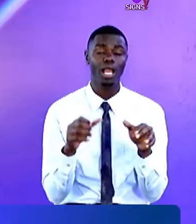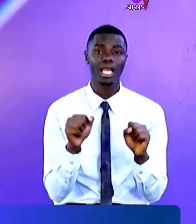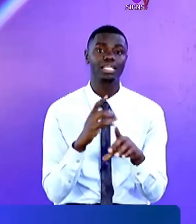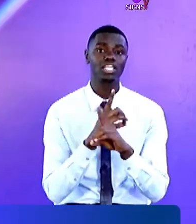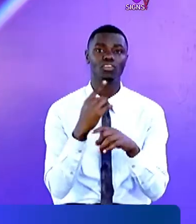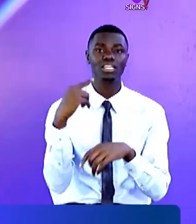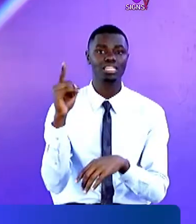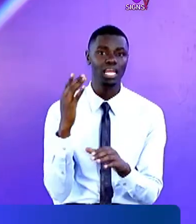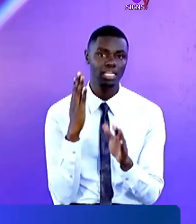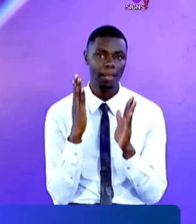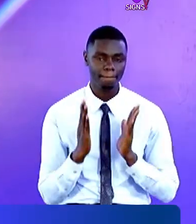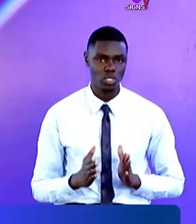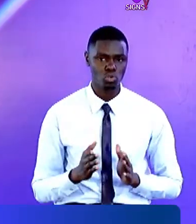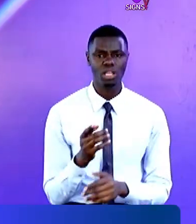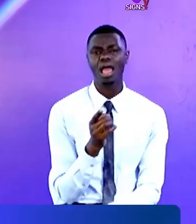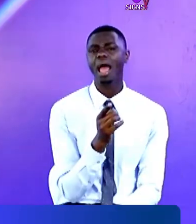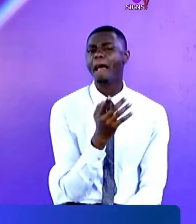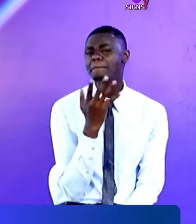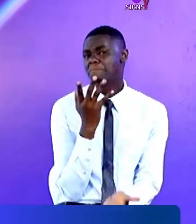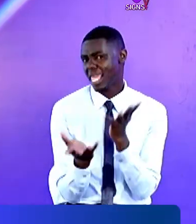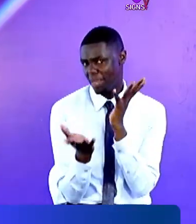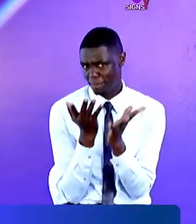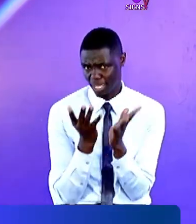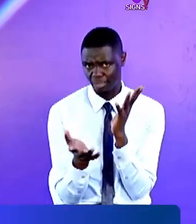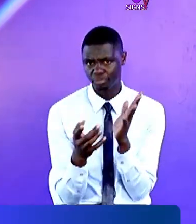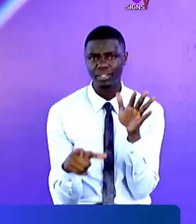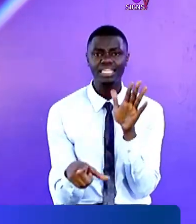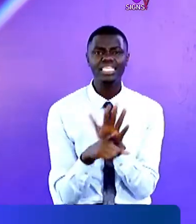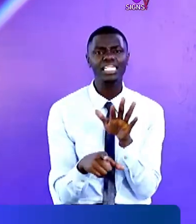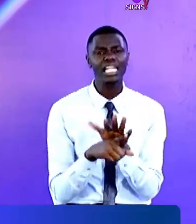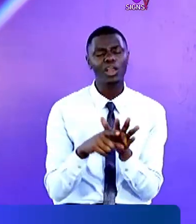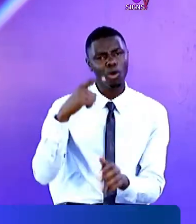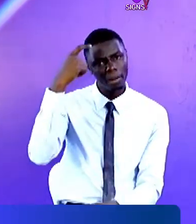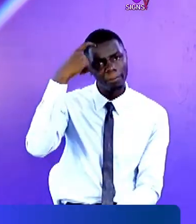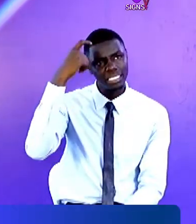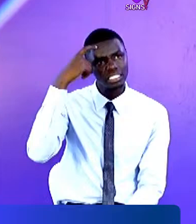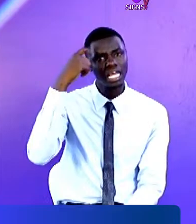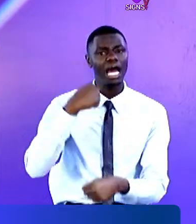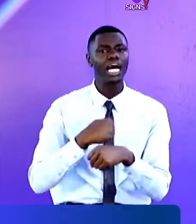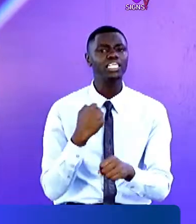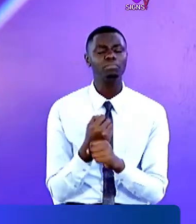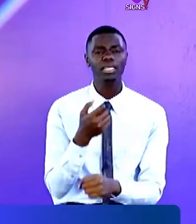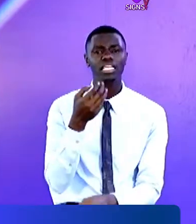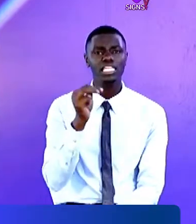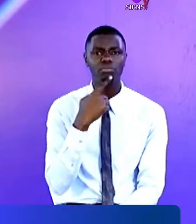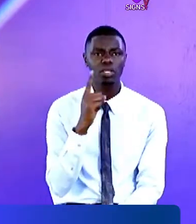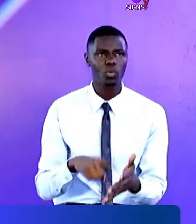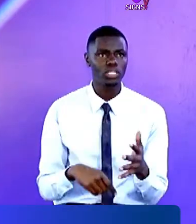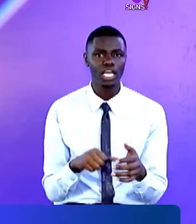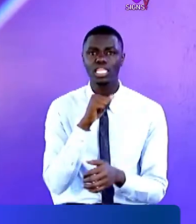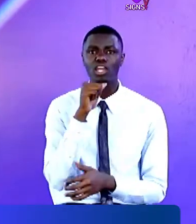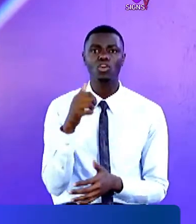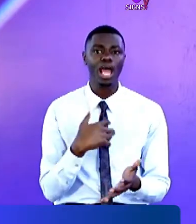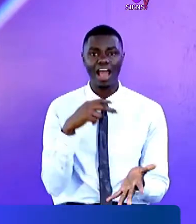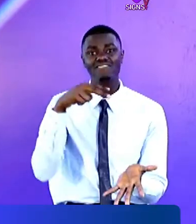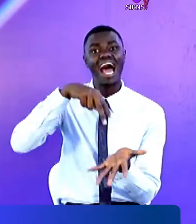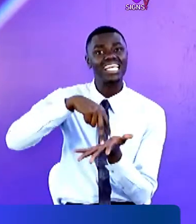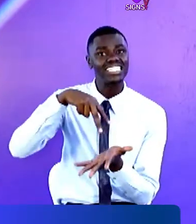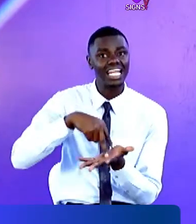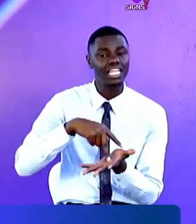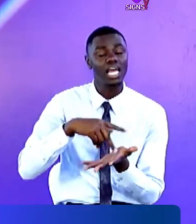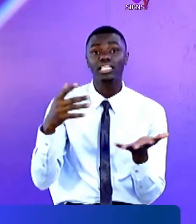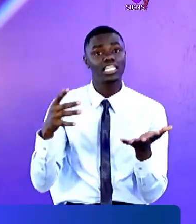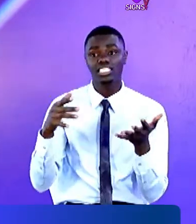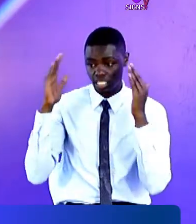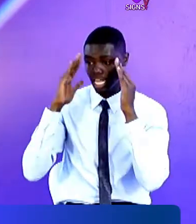person. Maybe this kind of legal mindset has made them realize that they should not have a stance. They should only go where money